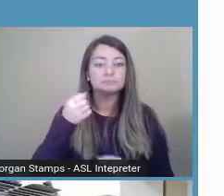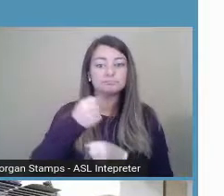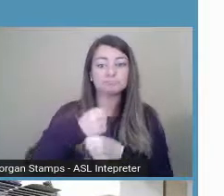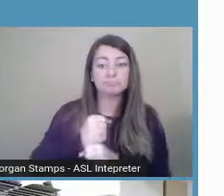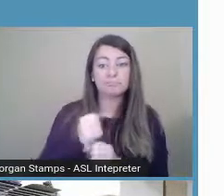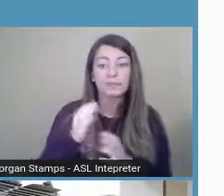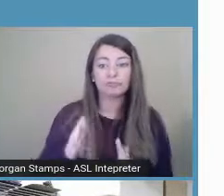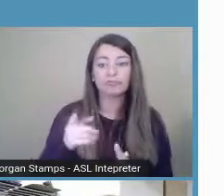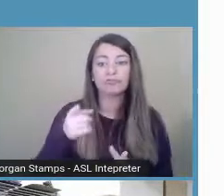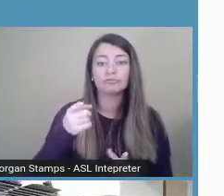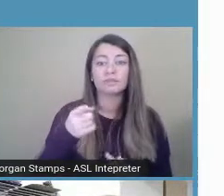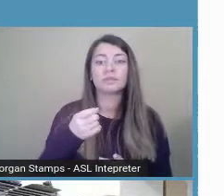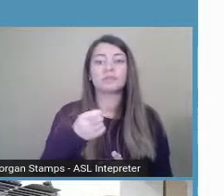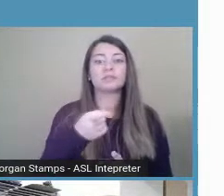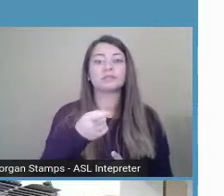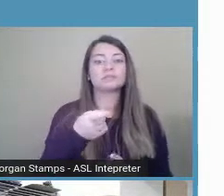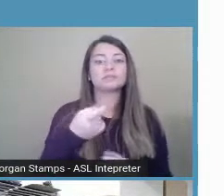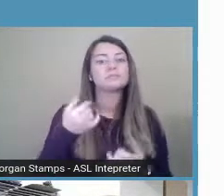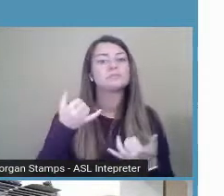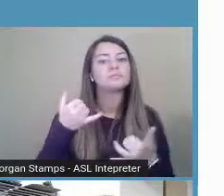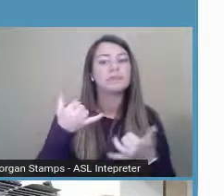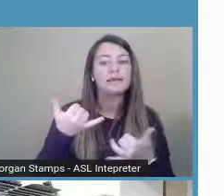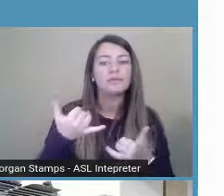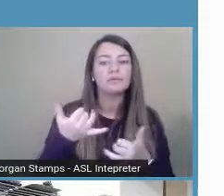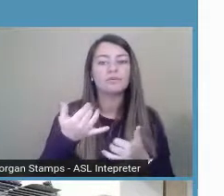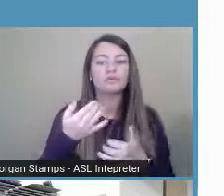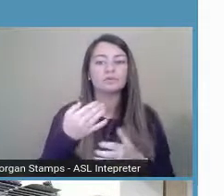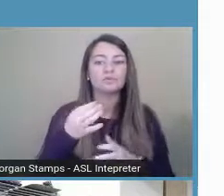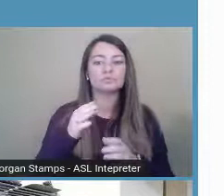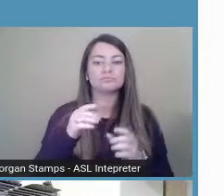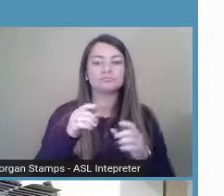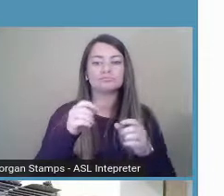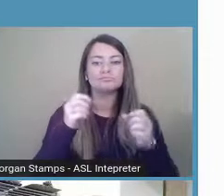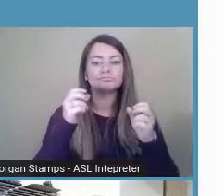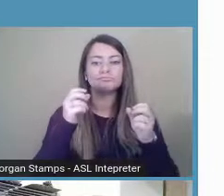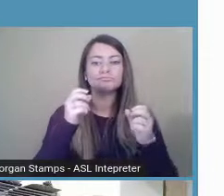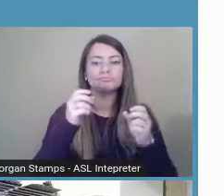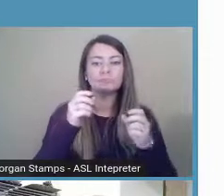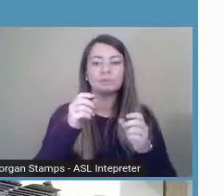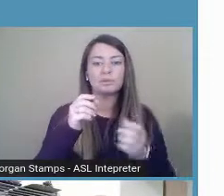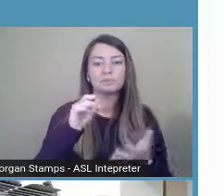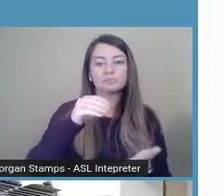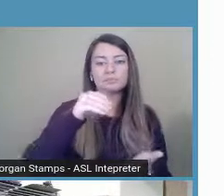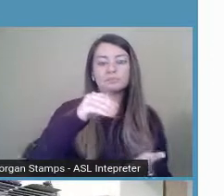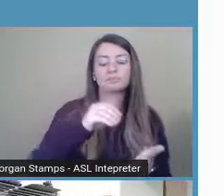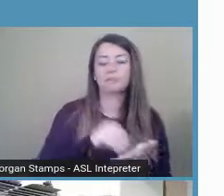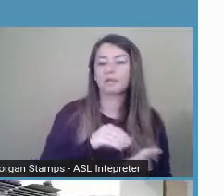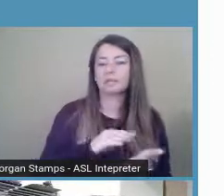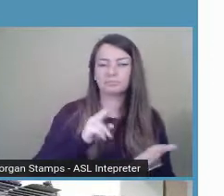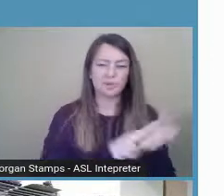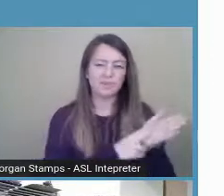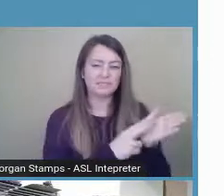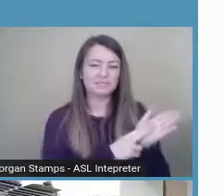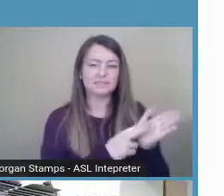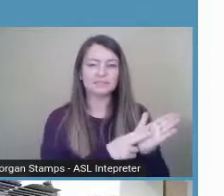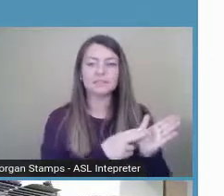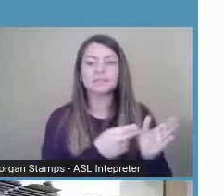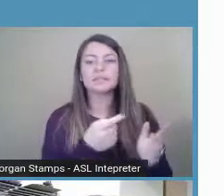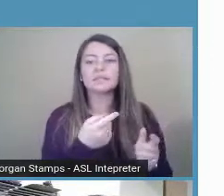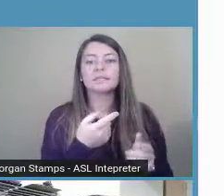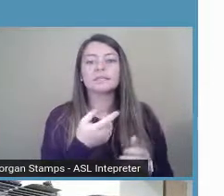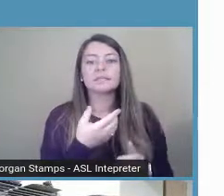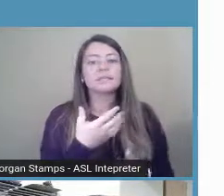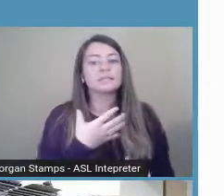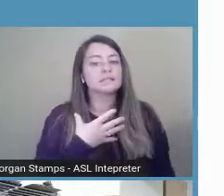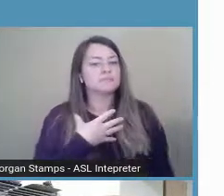of card games, and then their game master talked about designing new card games using one he'd recently launched on GoFundMe